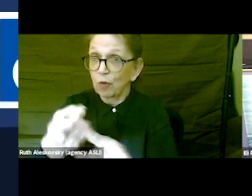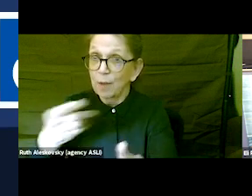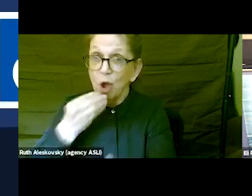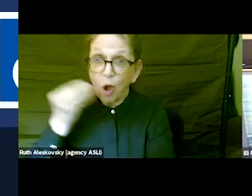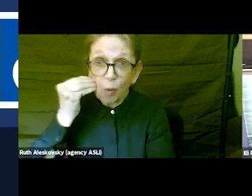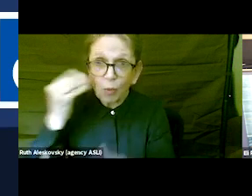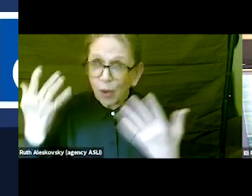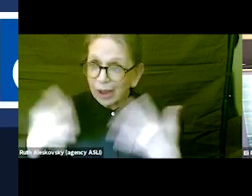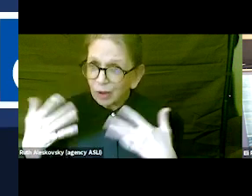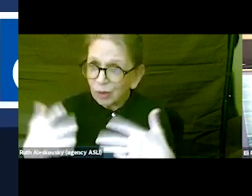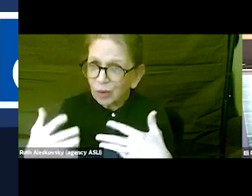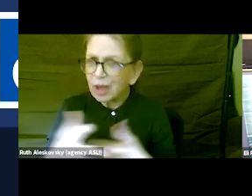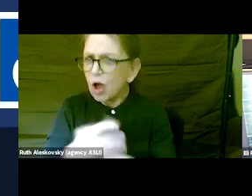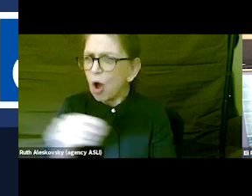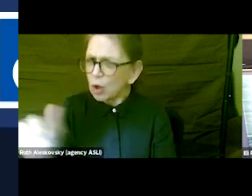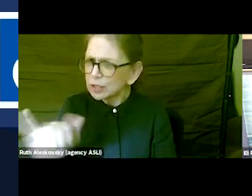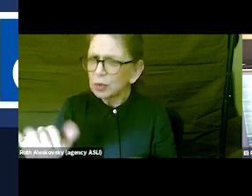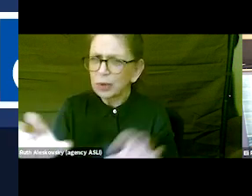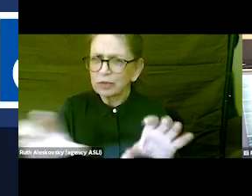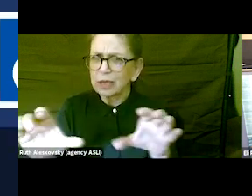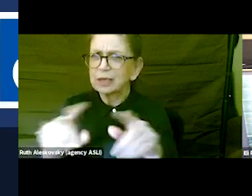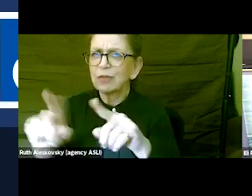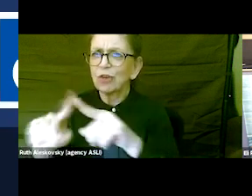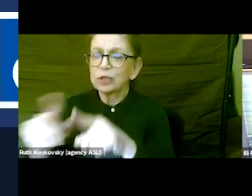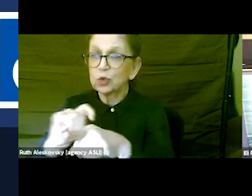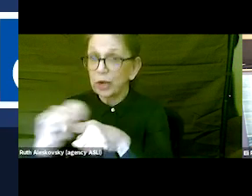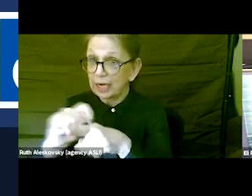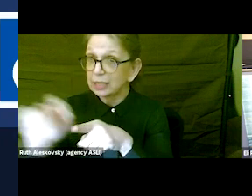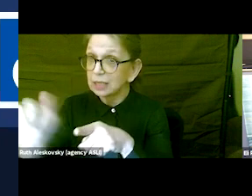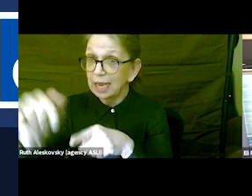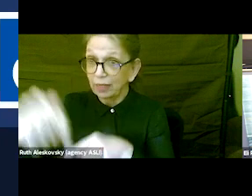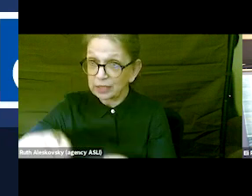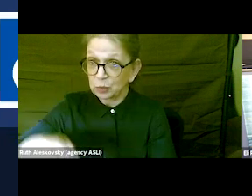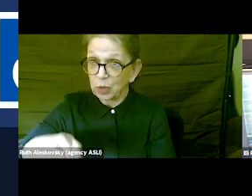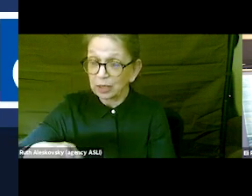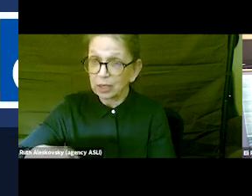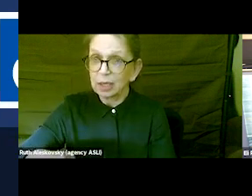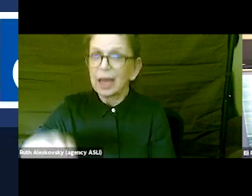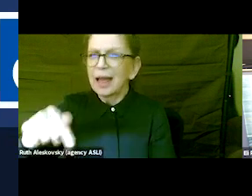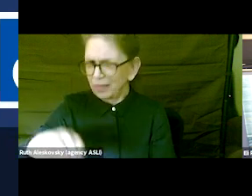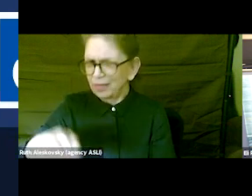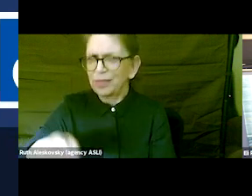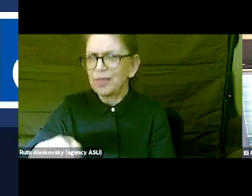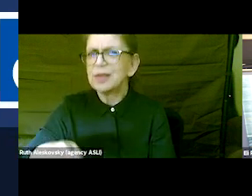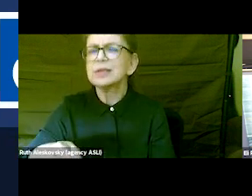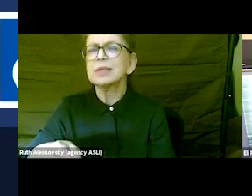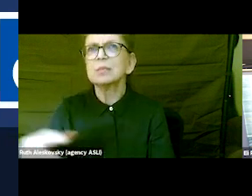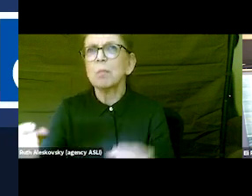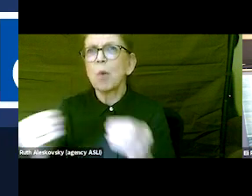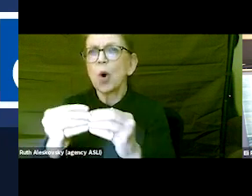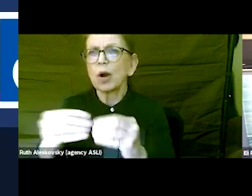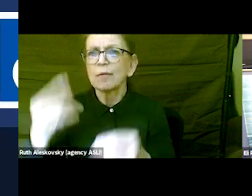We've done different trainings, you know, such as this one. This was kind of catered specifically for you folks at Mount